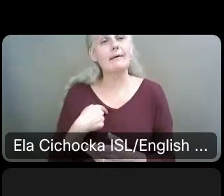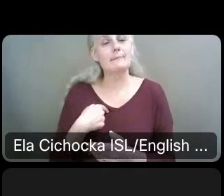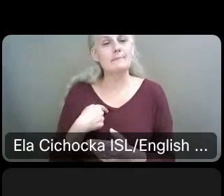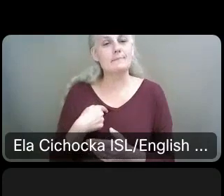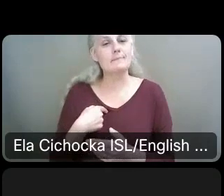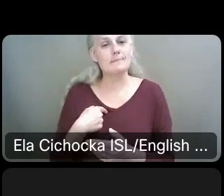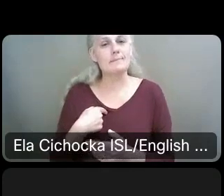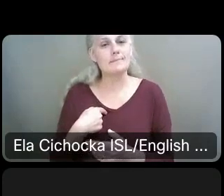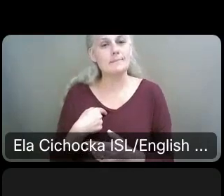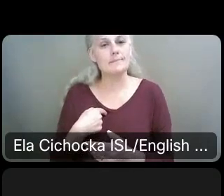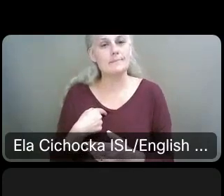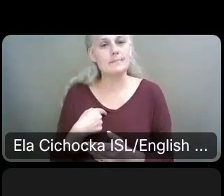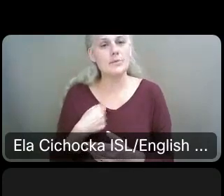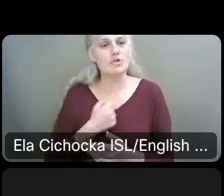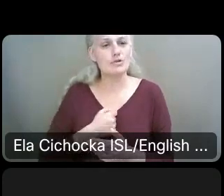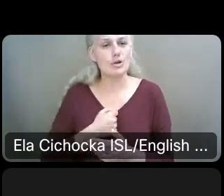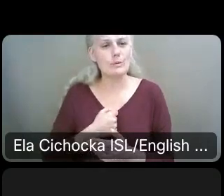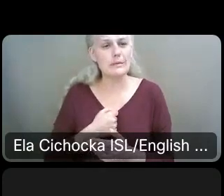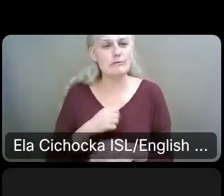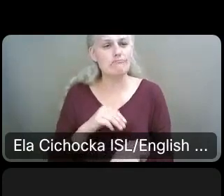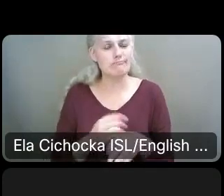I'm having trouble moving my slides now.